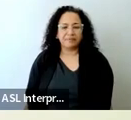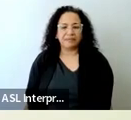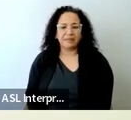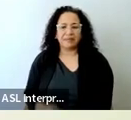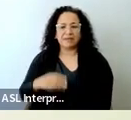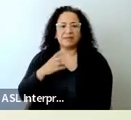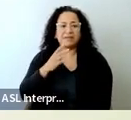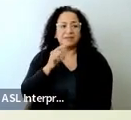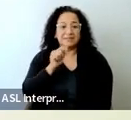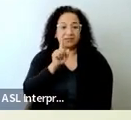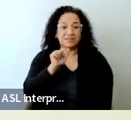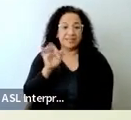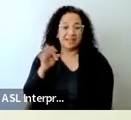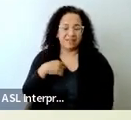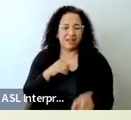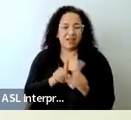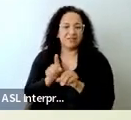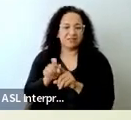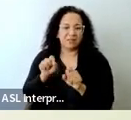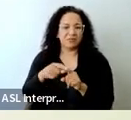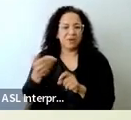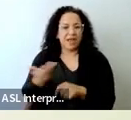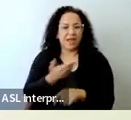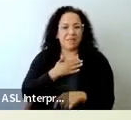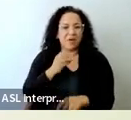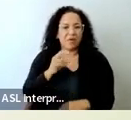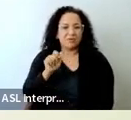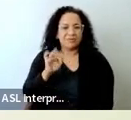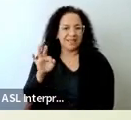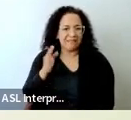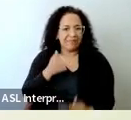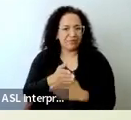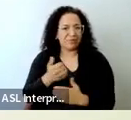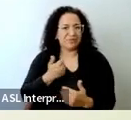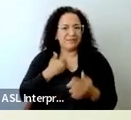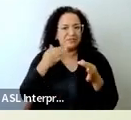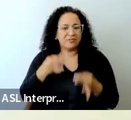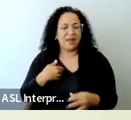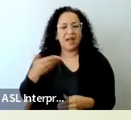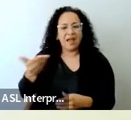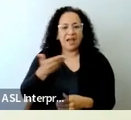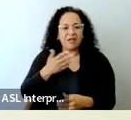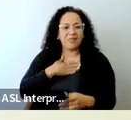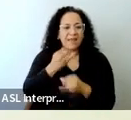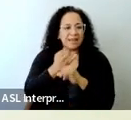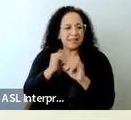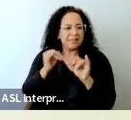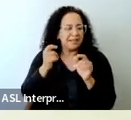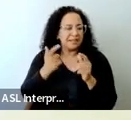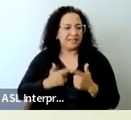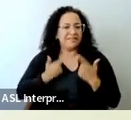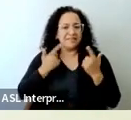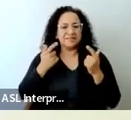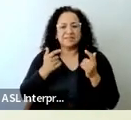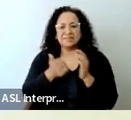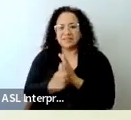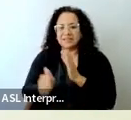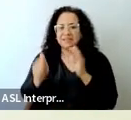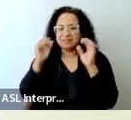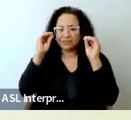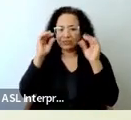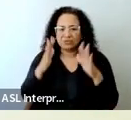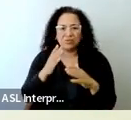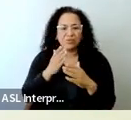With my staff, I also was able to hire my own staff through my self-determination. I was able to hire my independent living skills instructor through a vendor